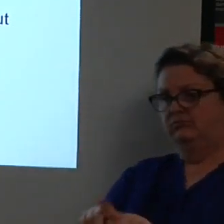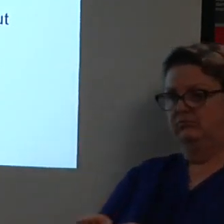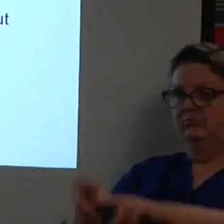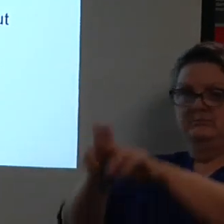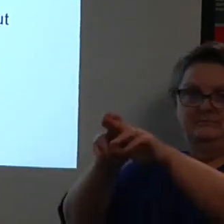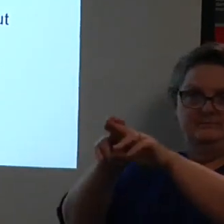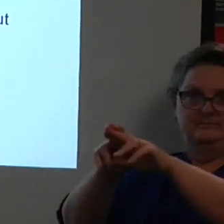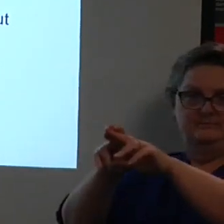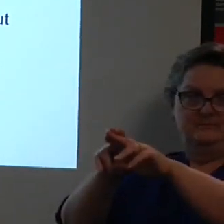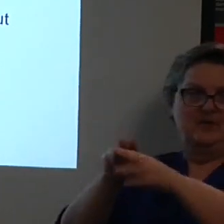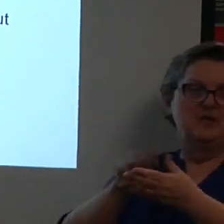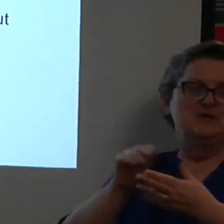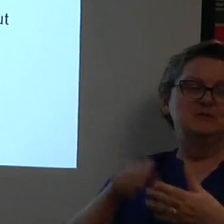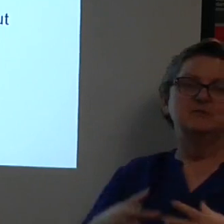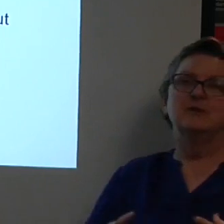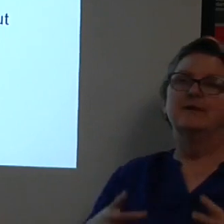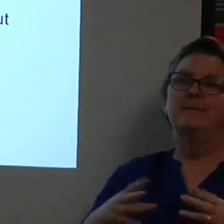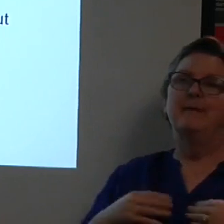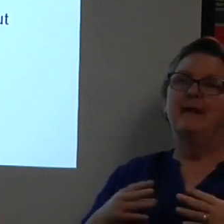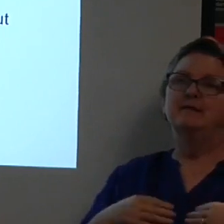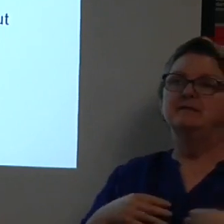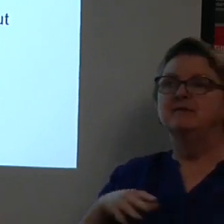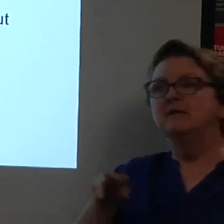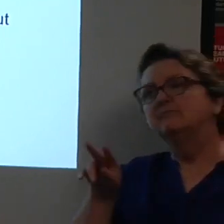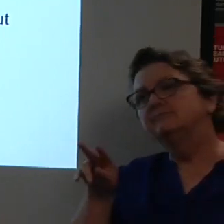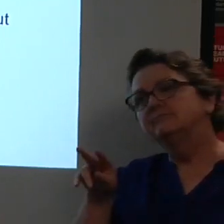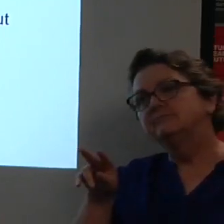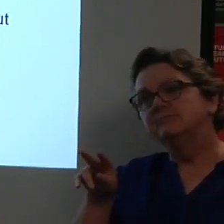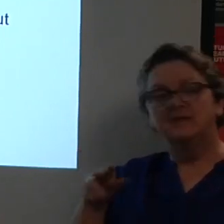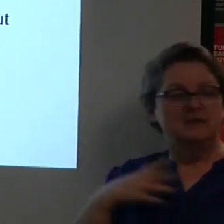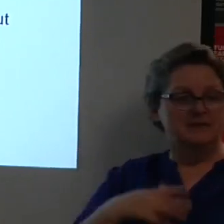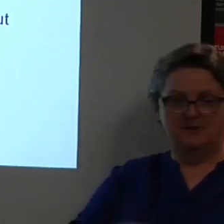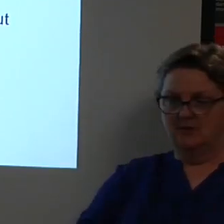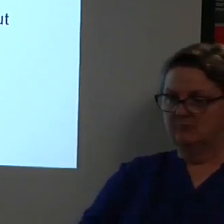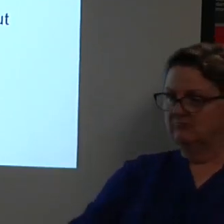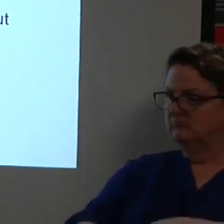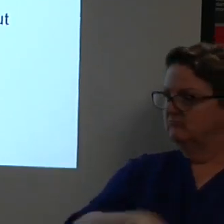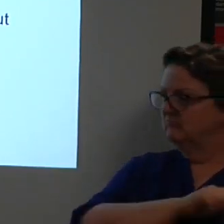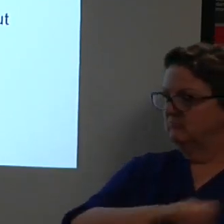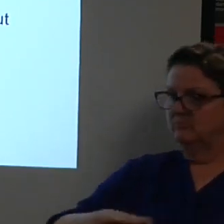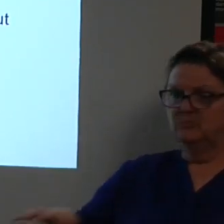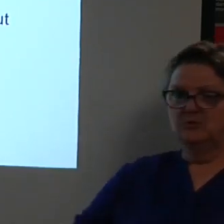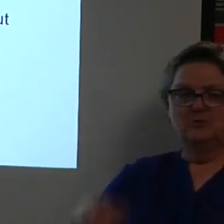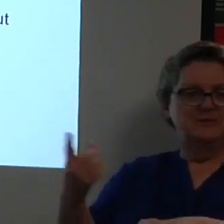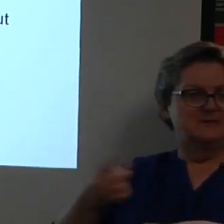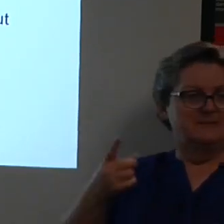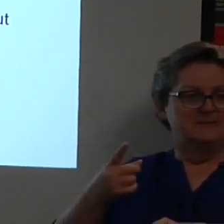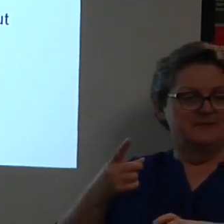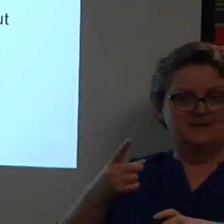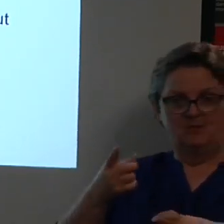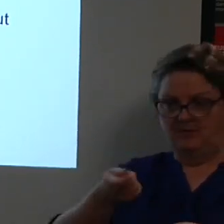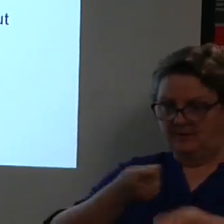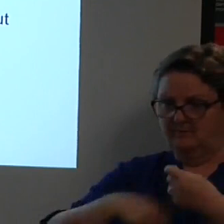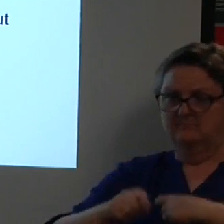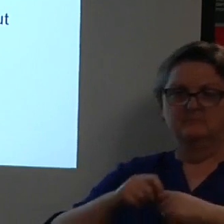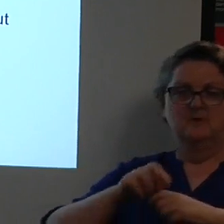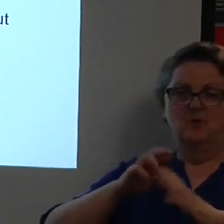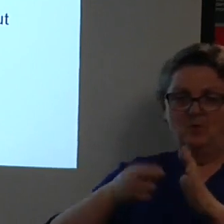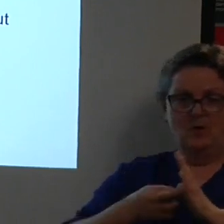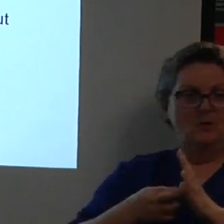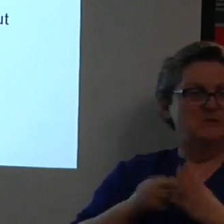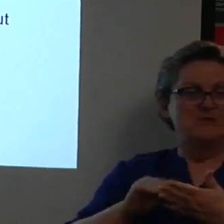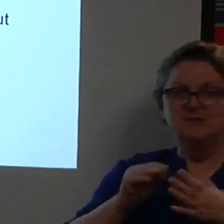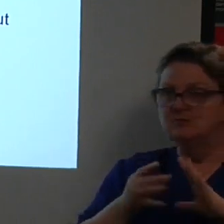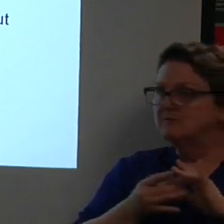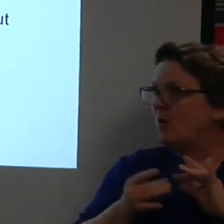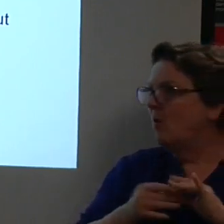passively listening to a lecture. They're actually getting to do activities in class where they try on different hats. And students actually report that they like going to